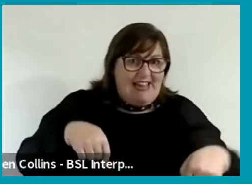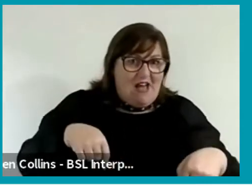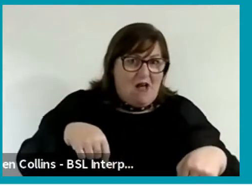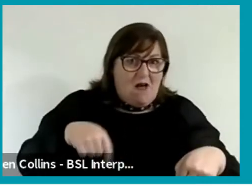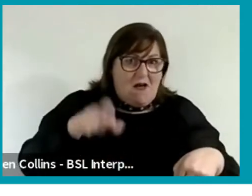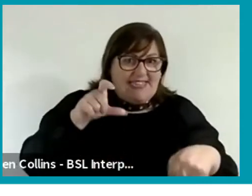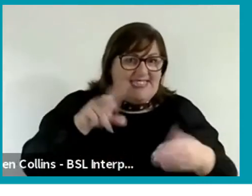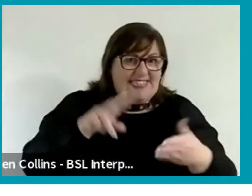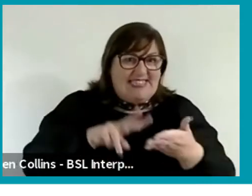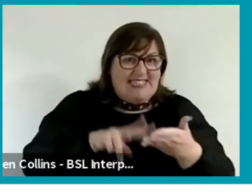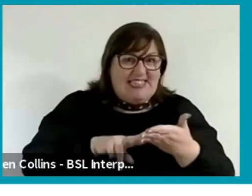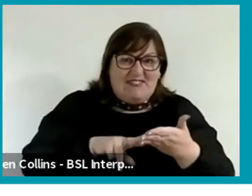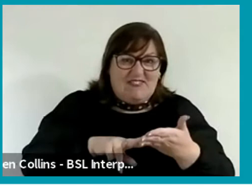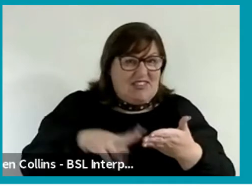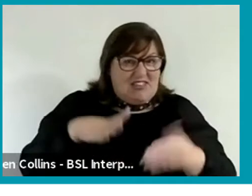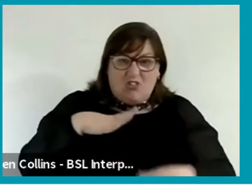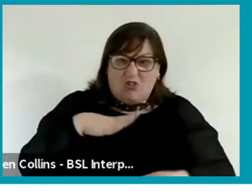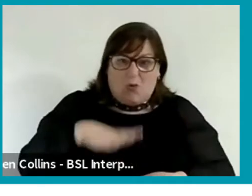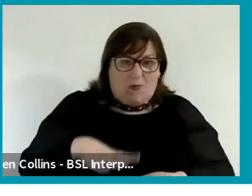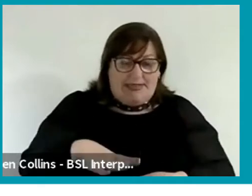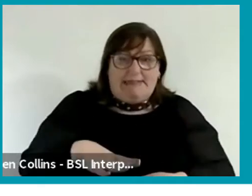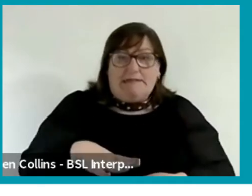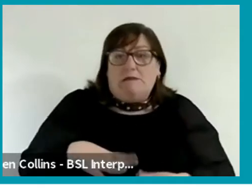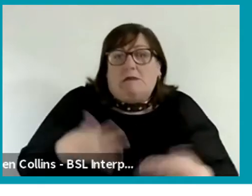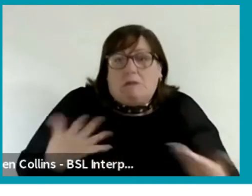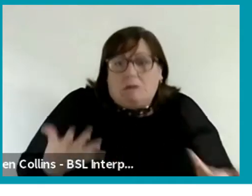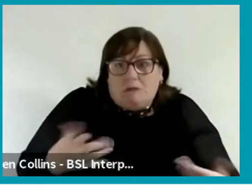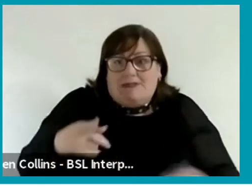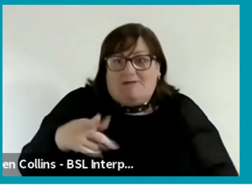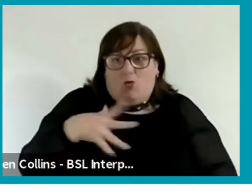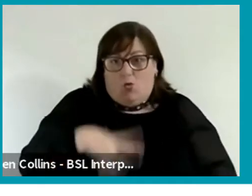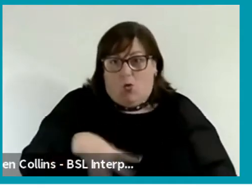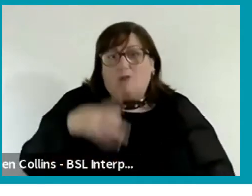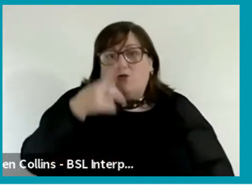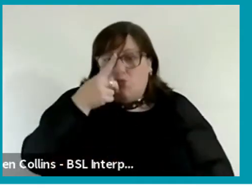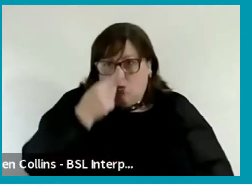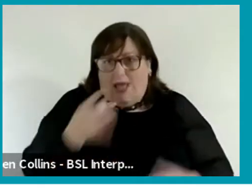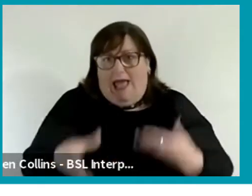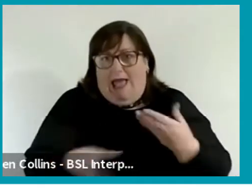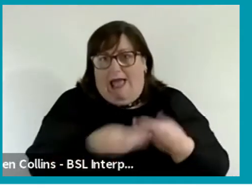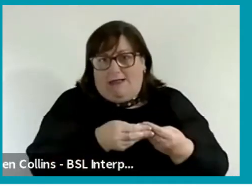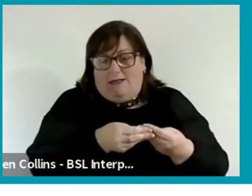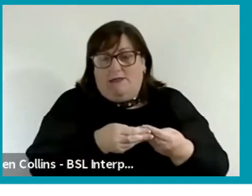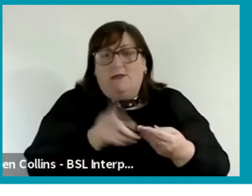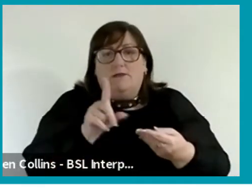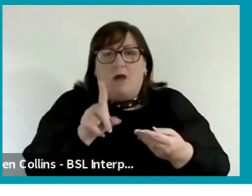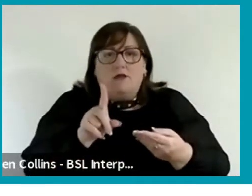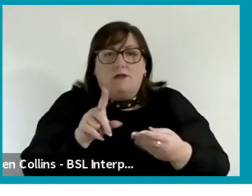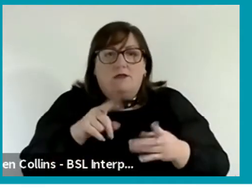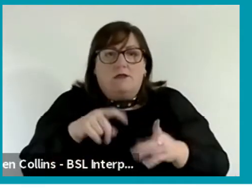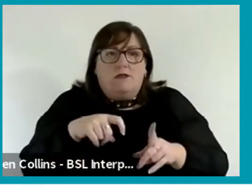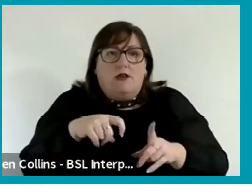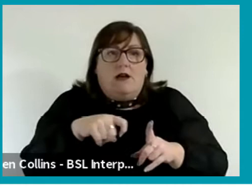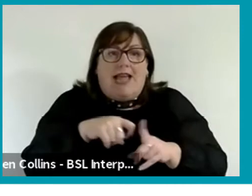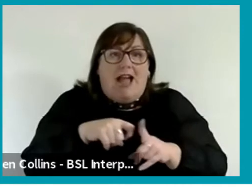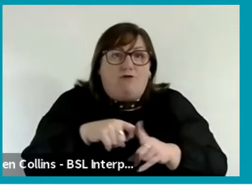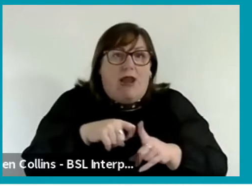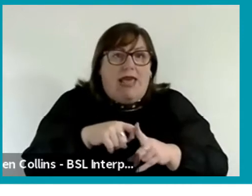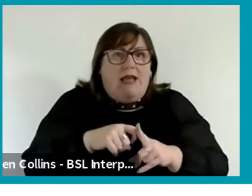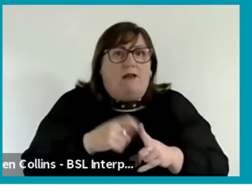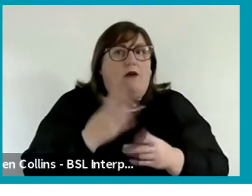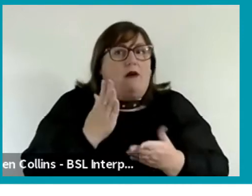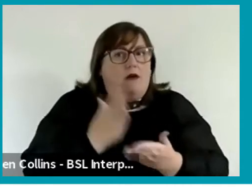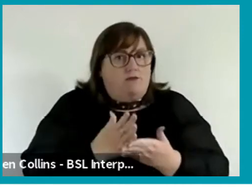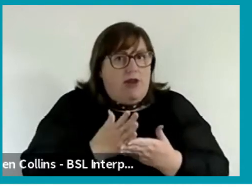to, attach it. But Karolina is really going to be honing in on how you answer those questions. So this is